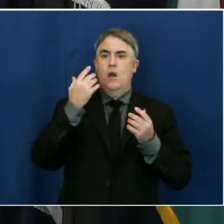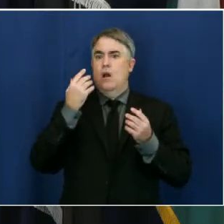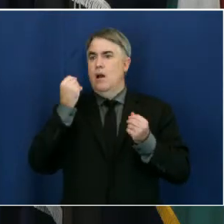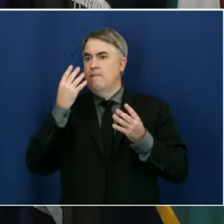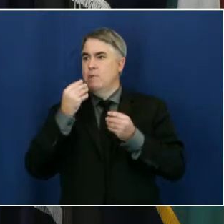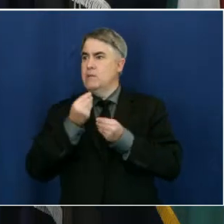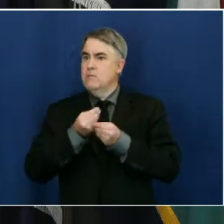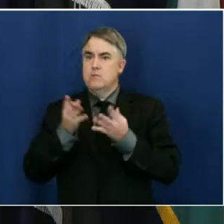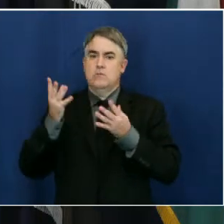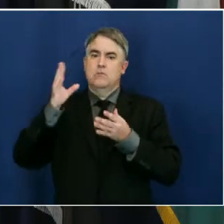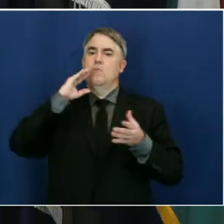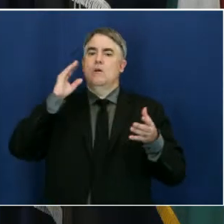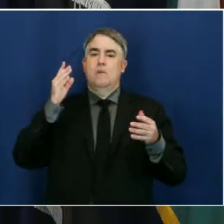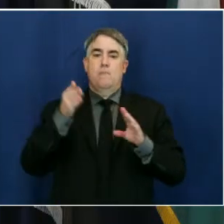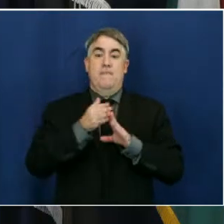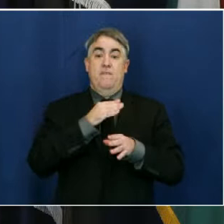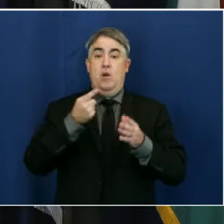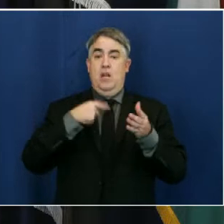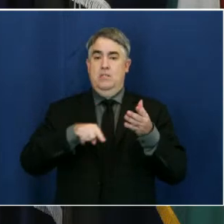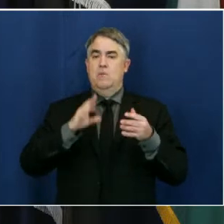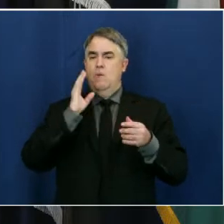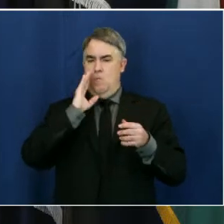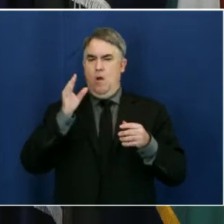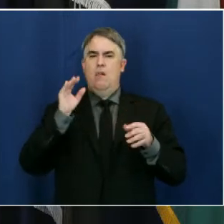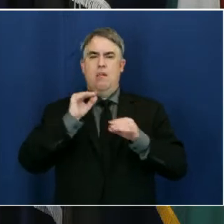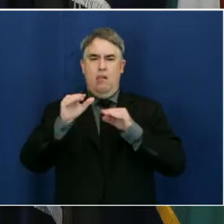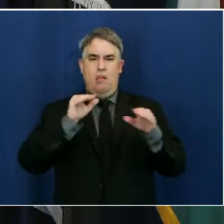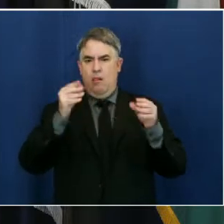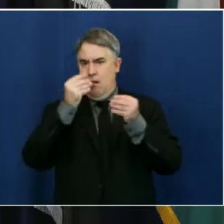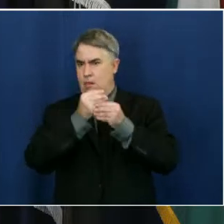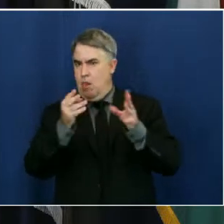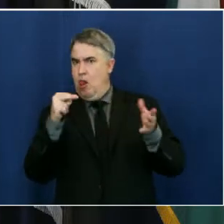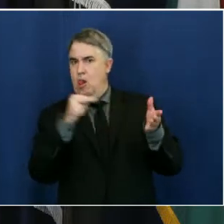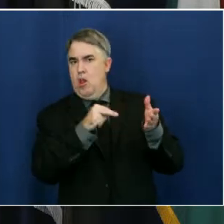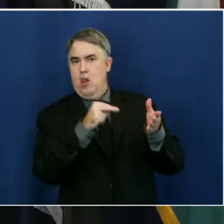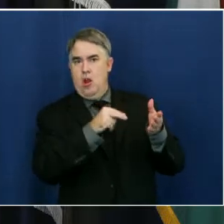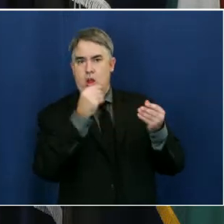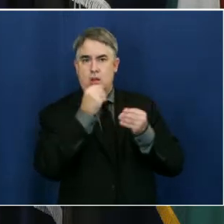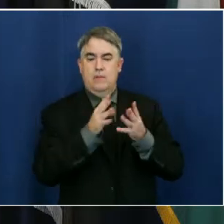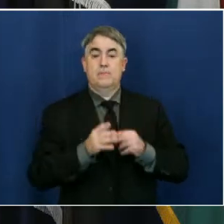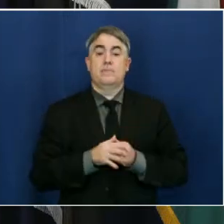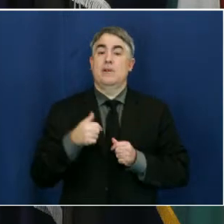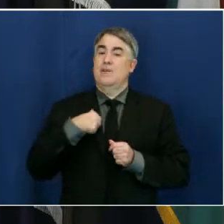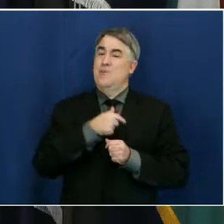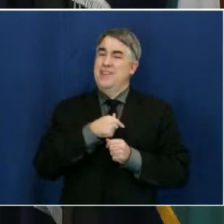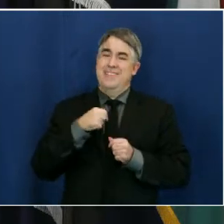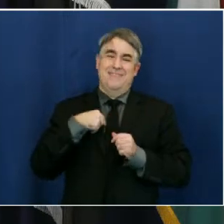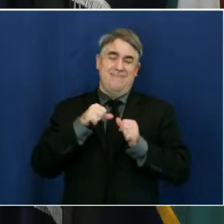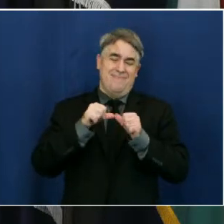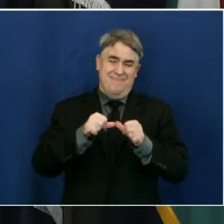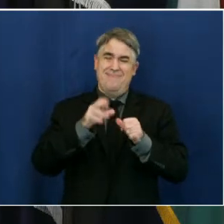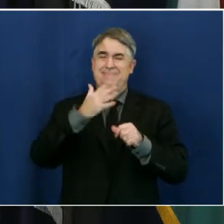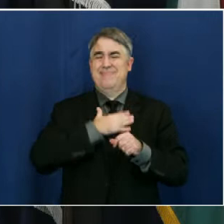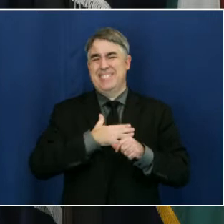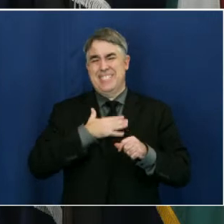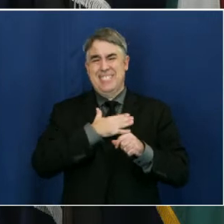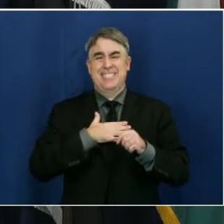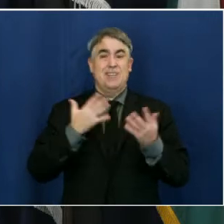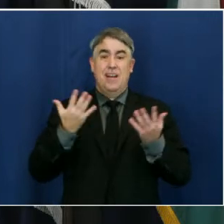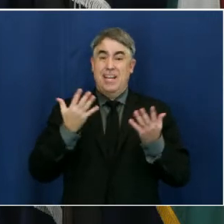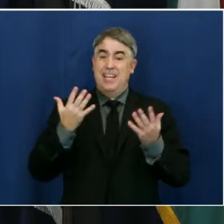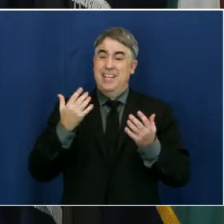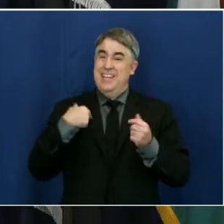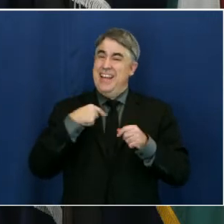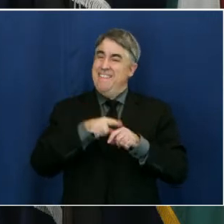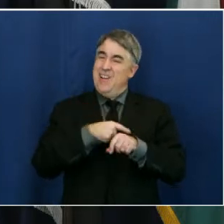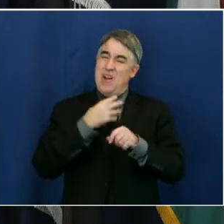roll that out and share that with you along with anyone else. And again, we continue to encourage everyone, please, we've got a ways to go to get these